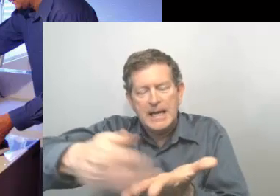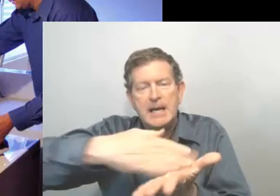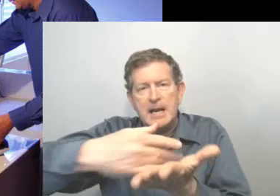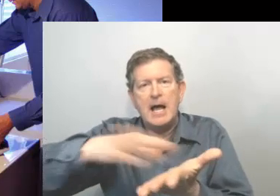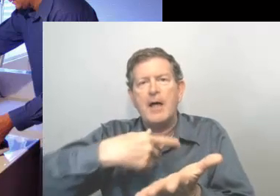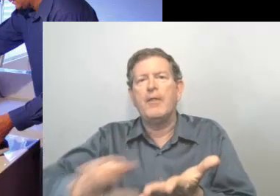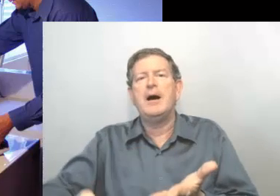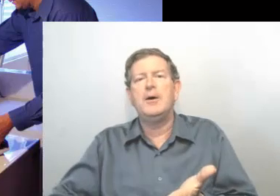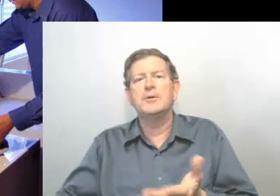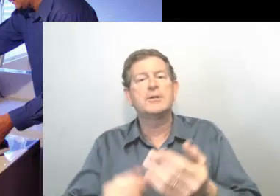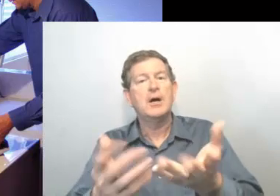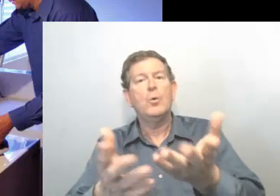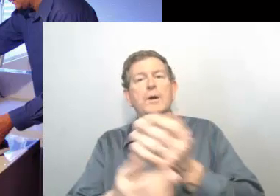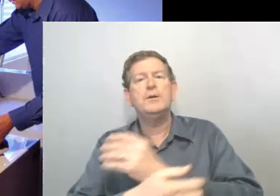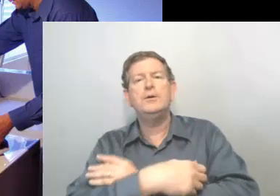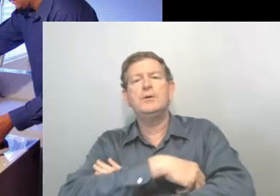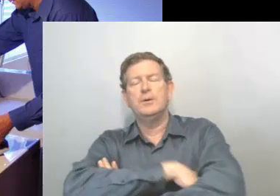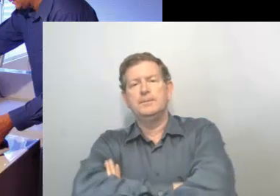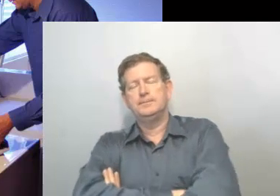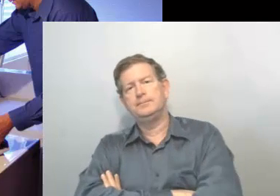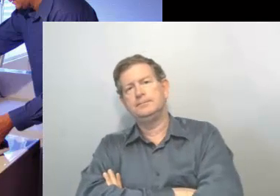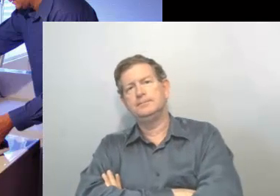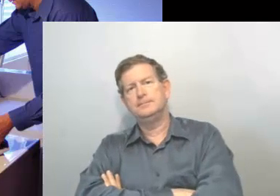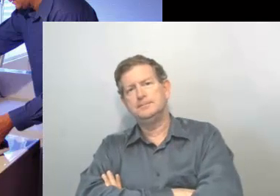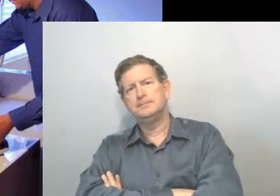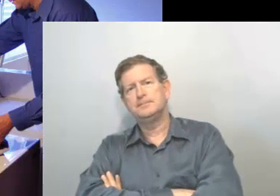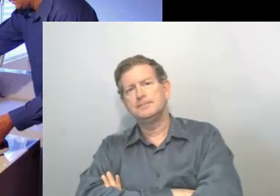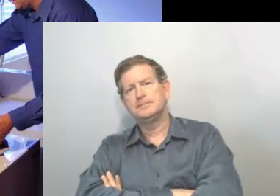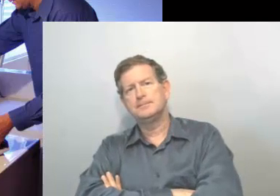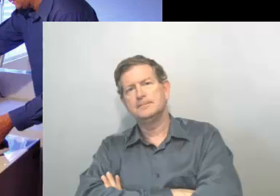you clean the house? What do you do?